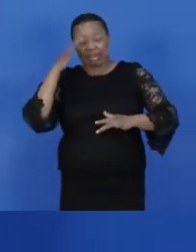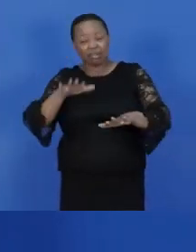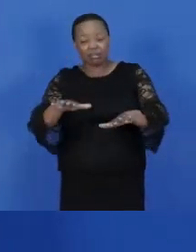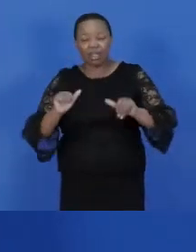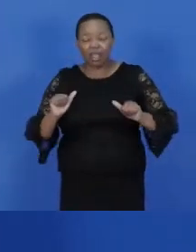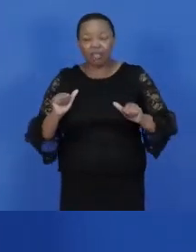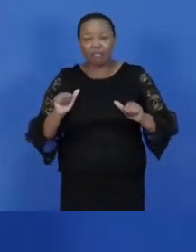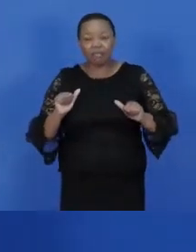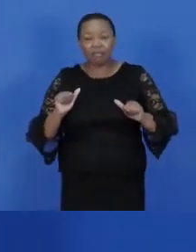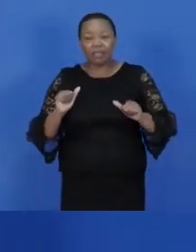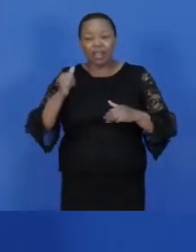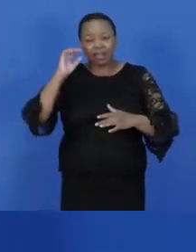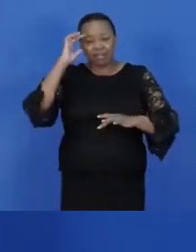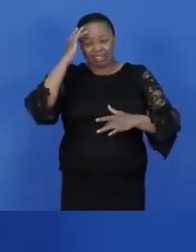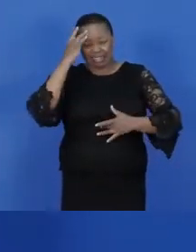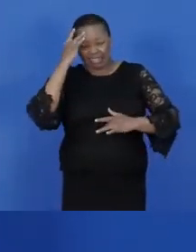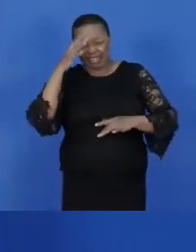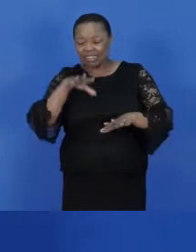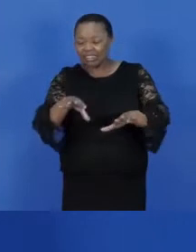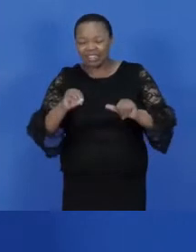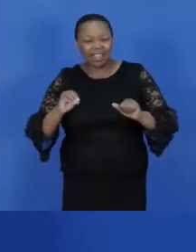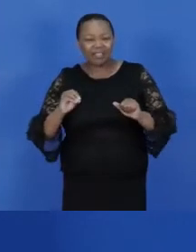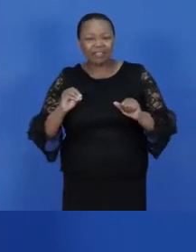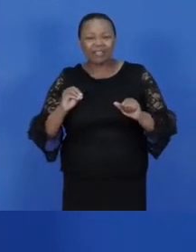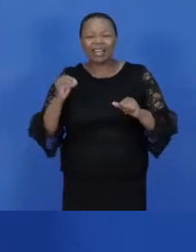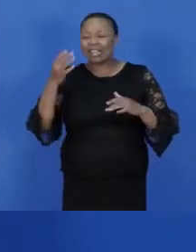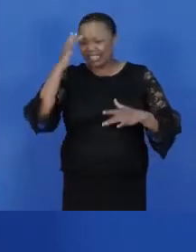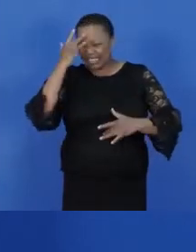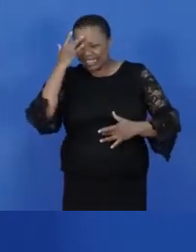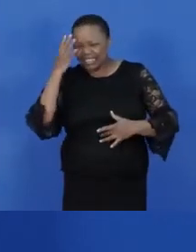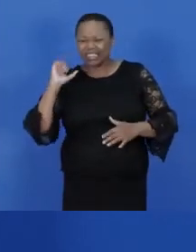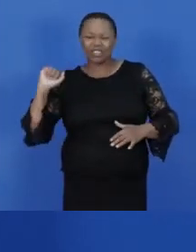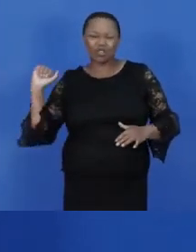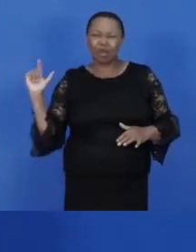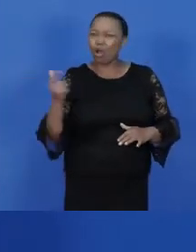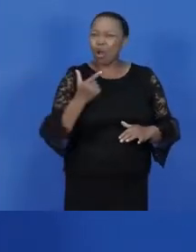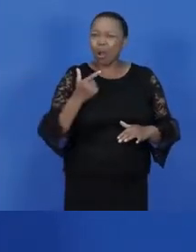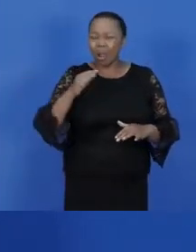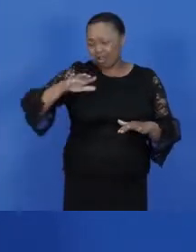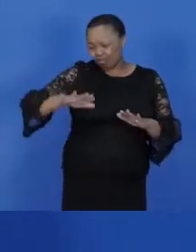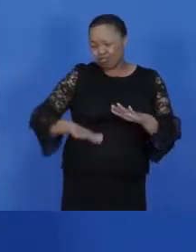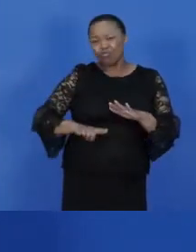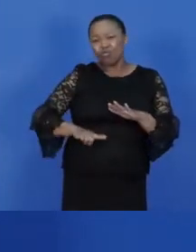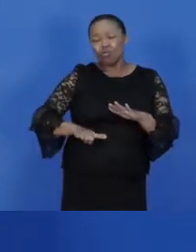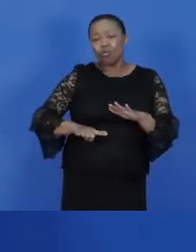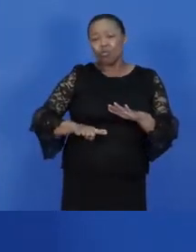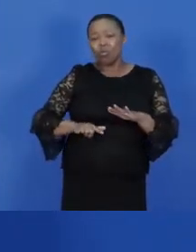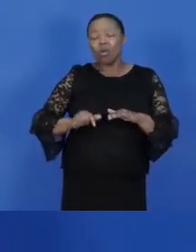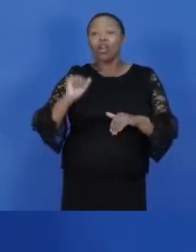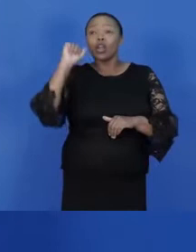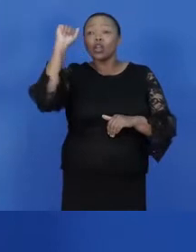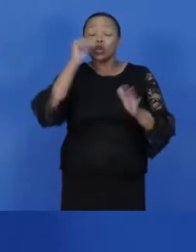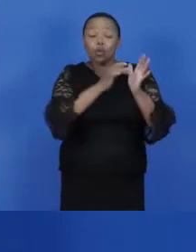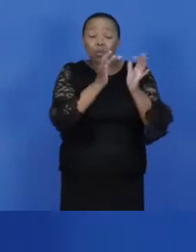You'll deliver us from sicknesses and disease. There is no sickness that is above you. There is nothing that is above you, Father. Your word